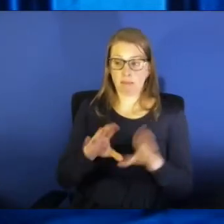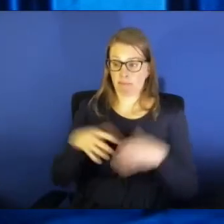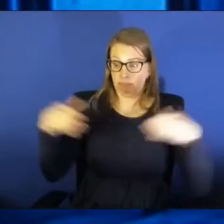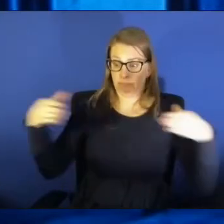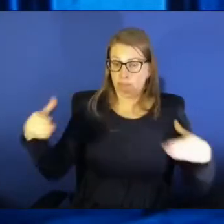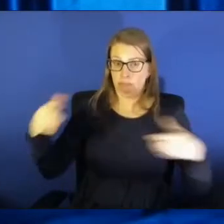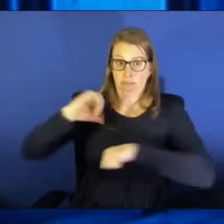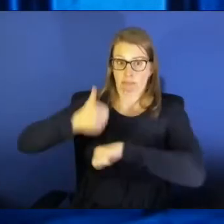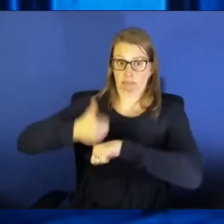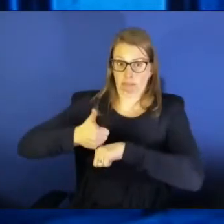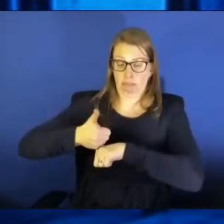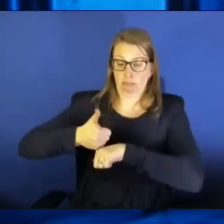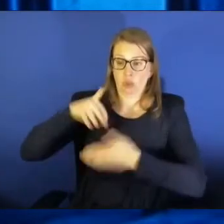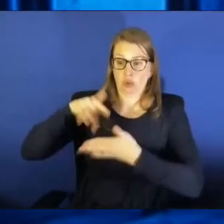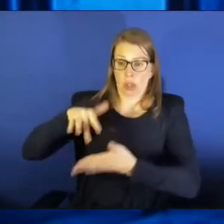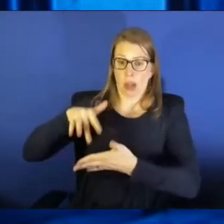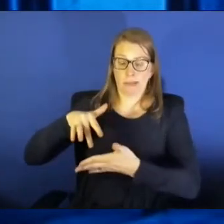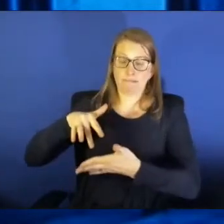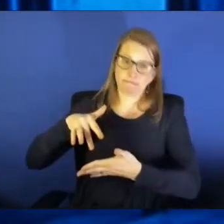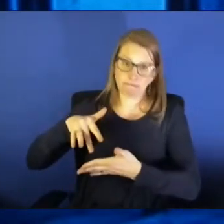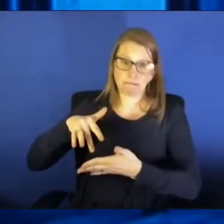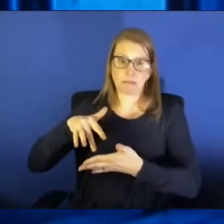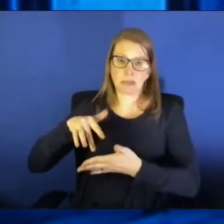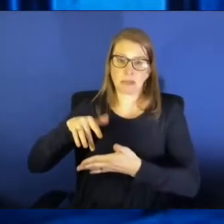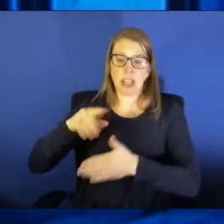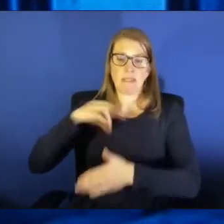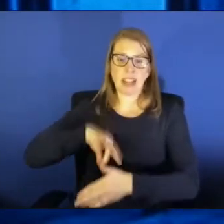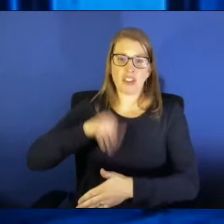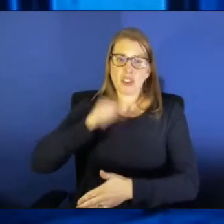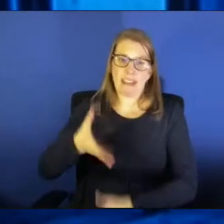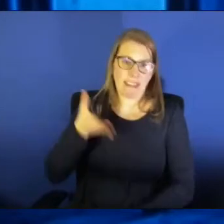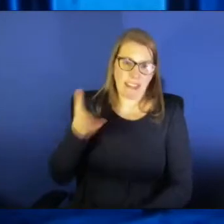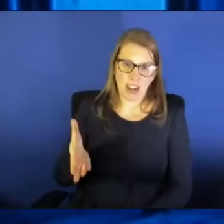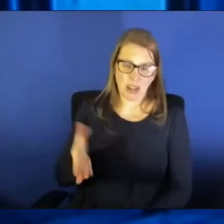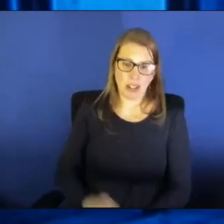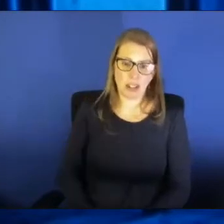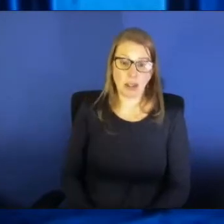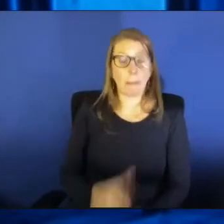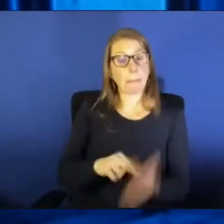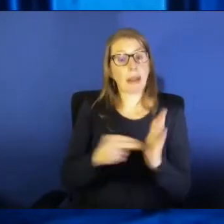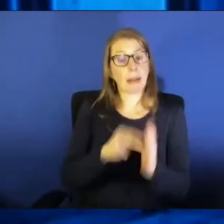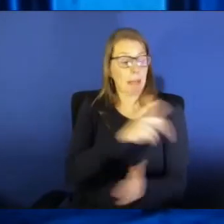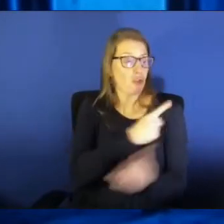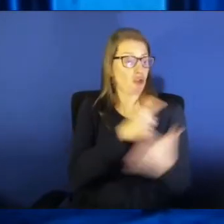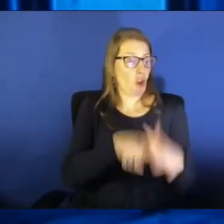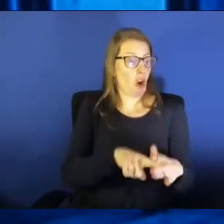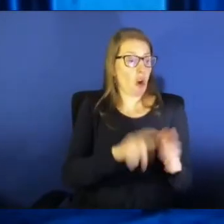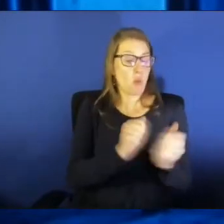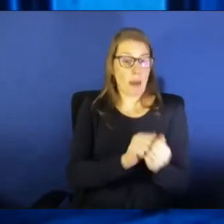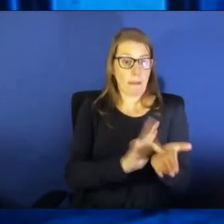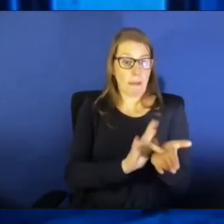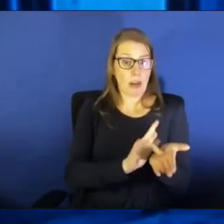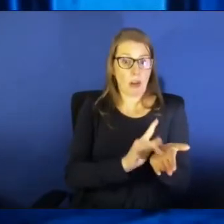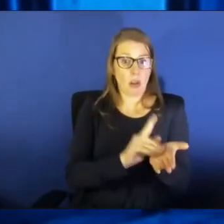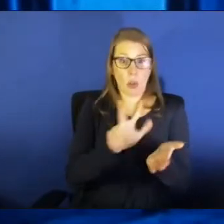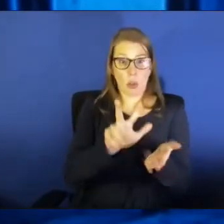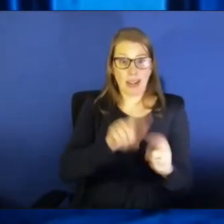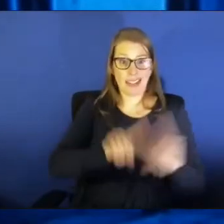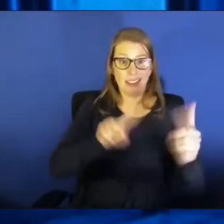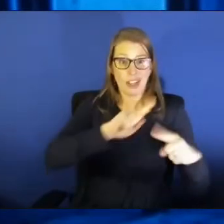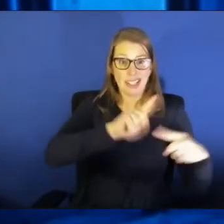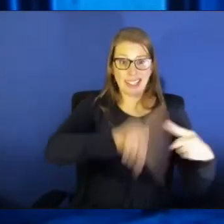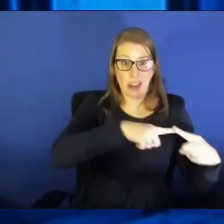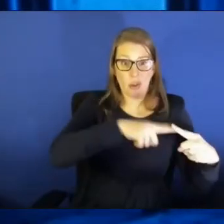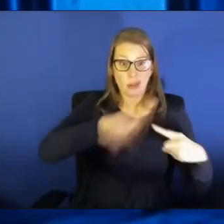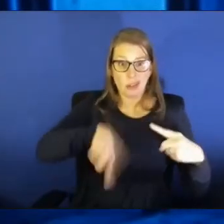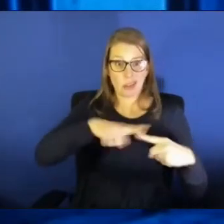are participating in a trial in which patients either start with immunotherapy, 3 different cycles, or they start with